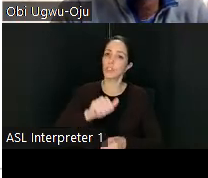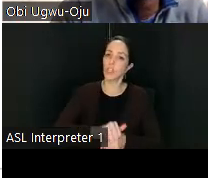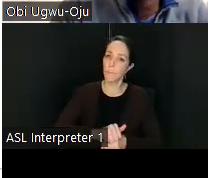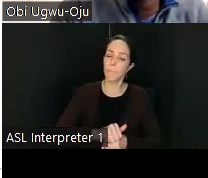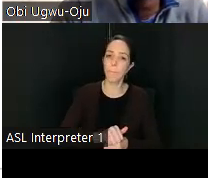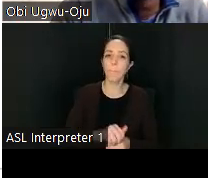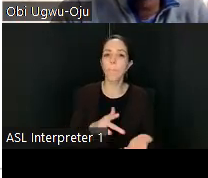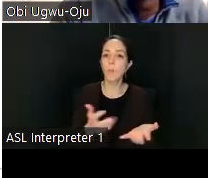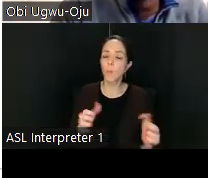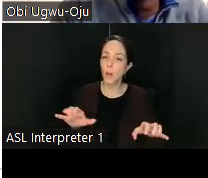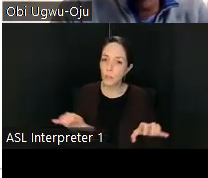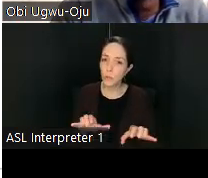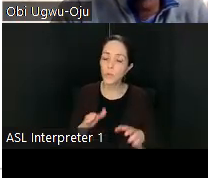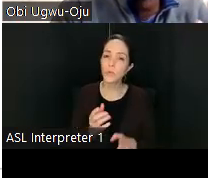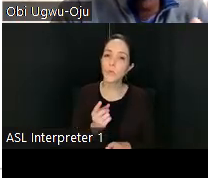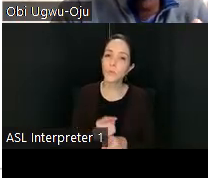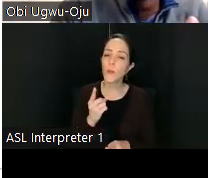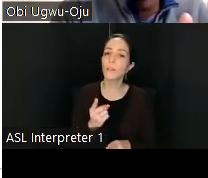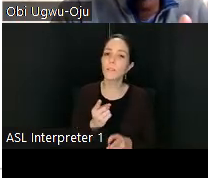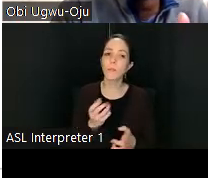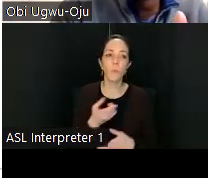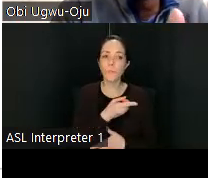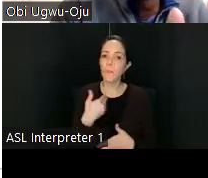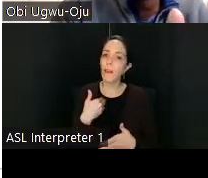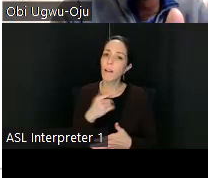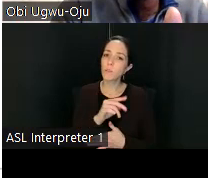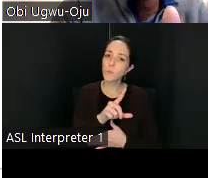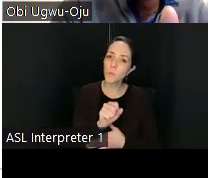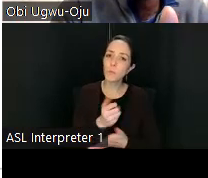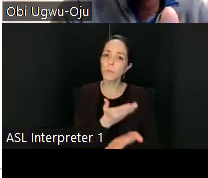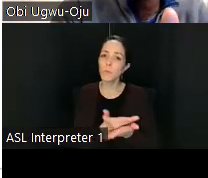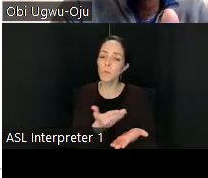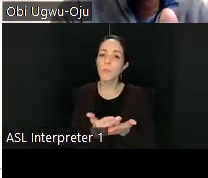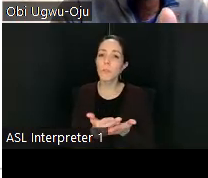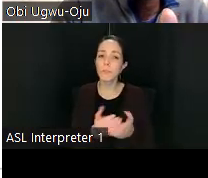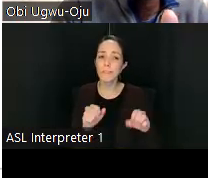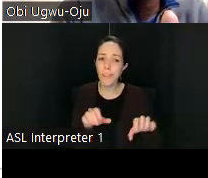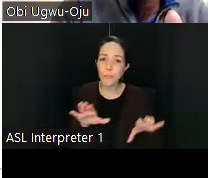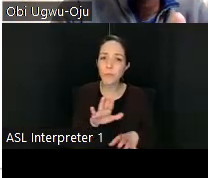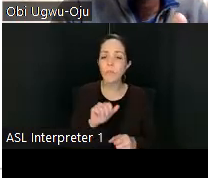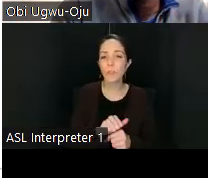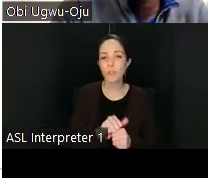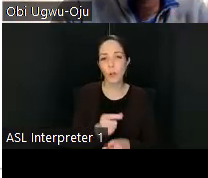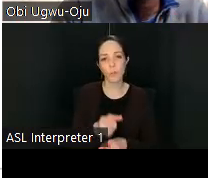right, and we want people to have the tools and the resources to do it. So that's just a comment again.